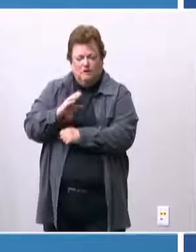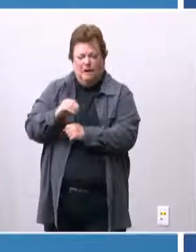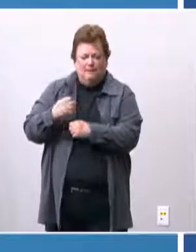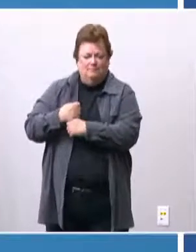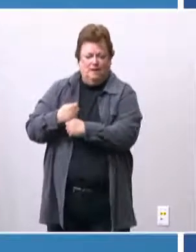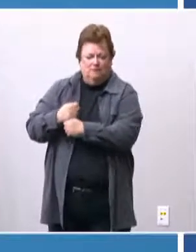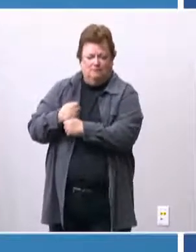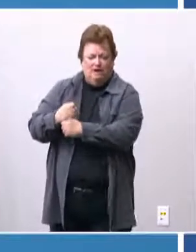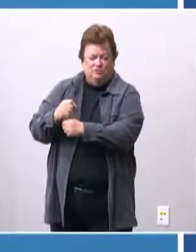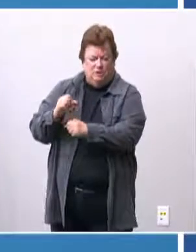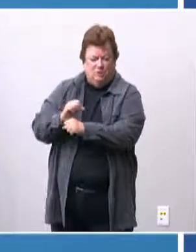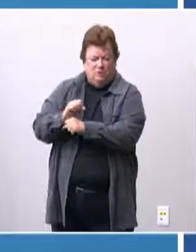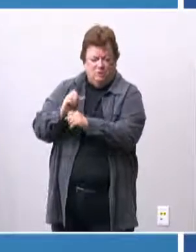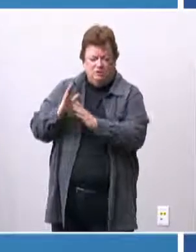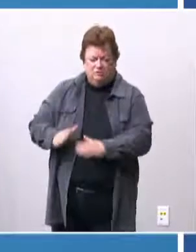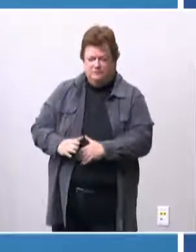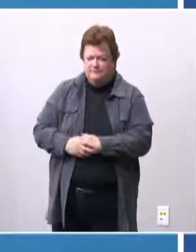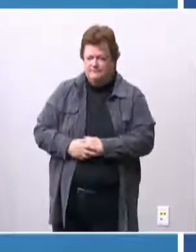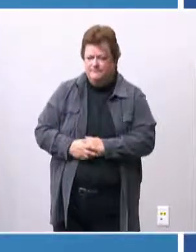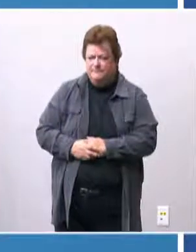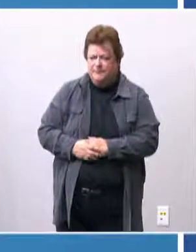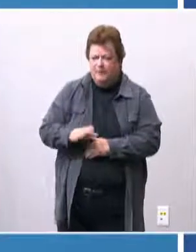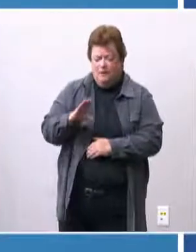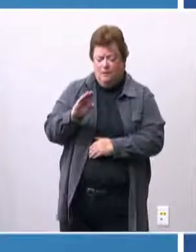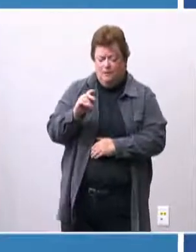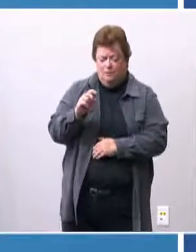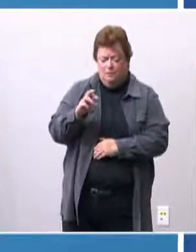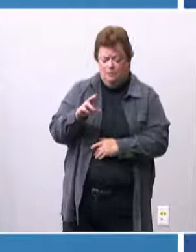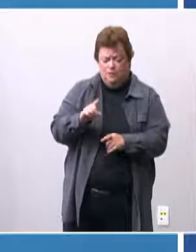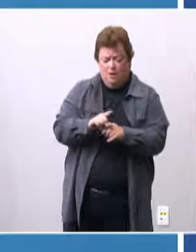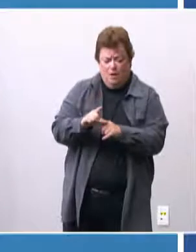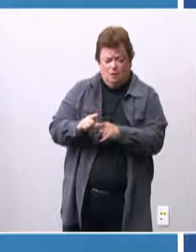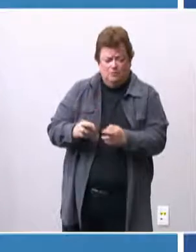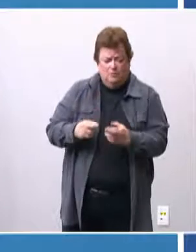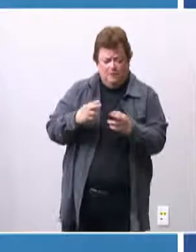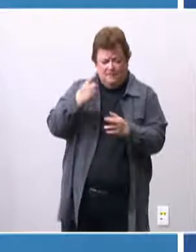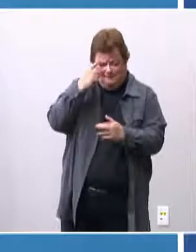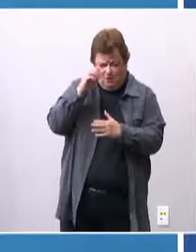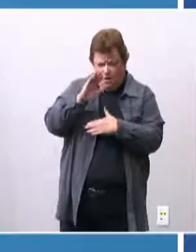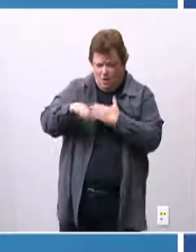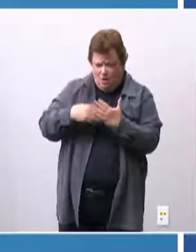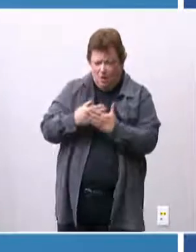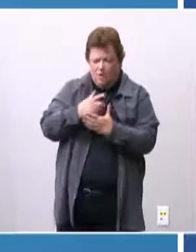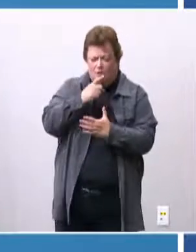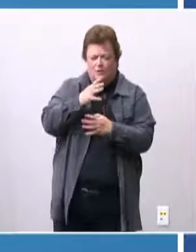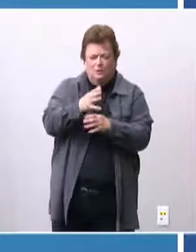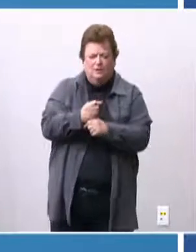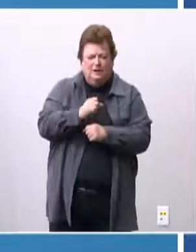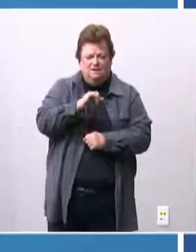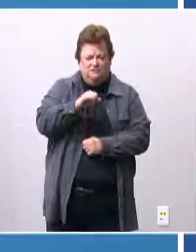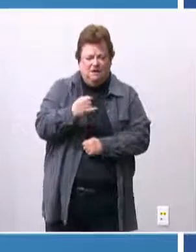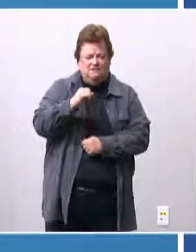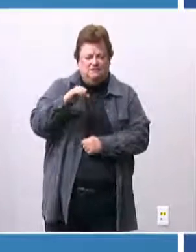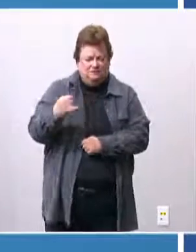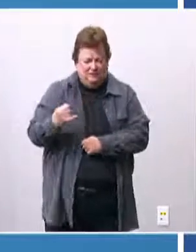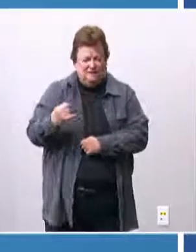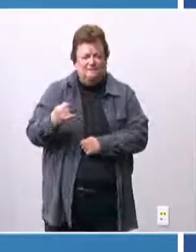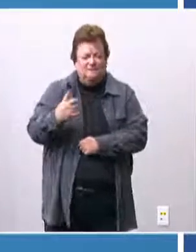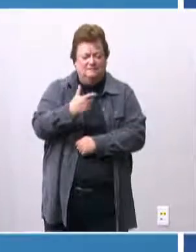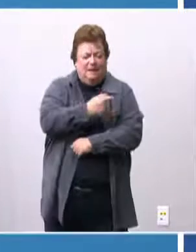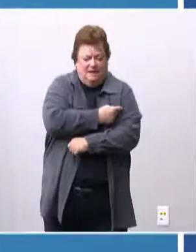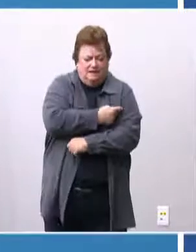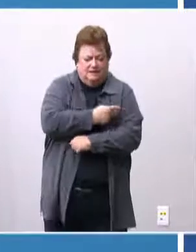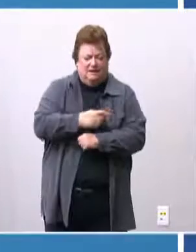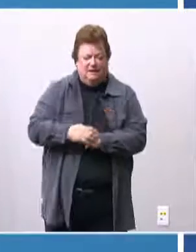manufacturing workers. Booster doses are also recommended for everyone who received Johnson & Johnson